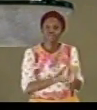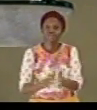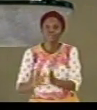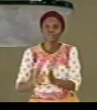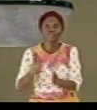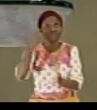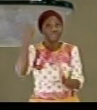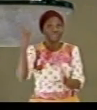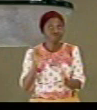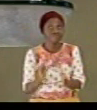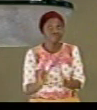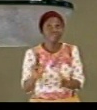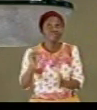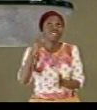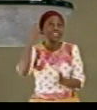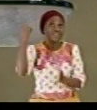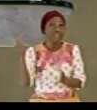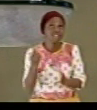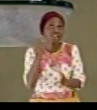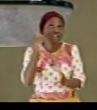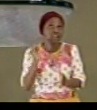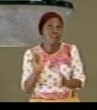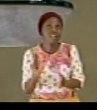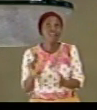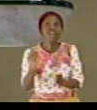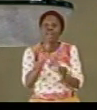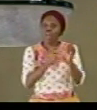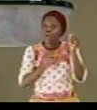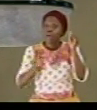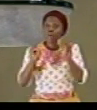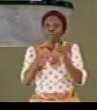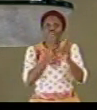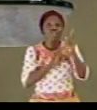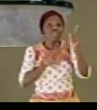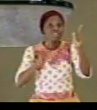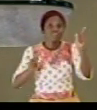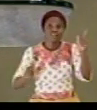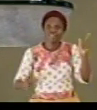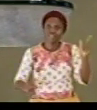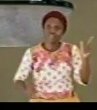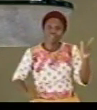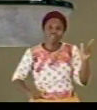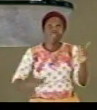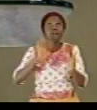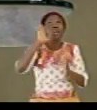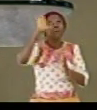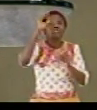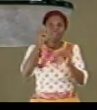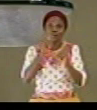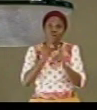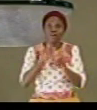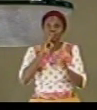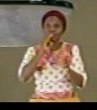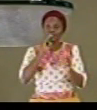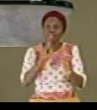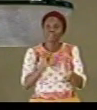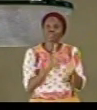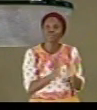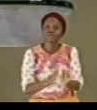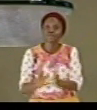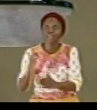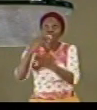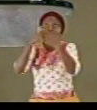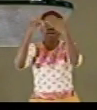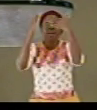settled in heaven forever. Oh Lord, thy word is